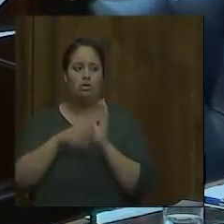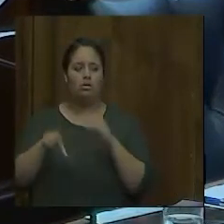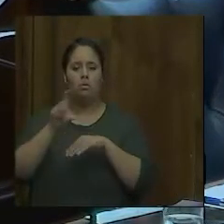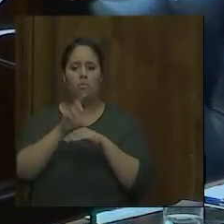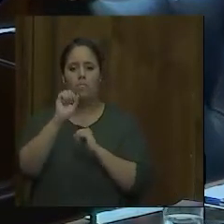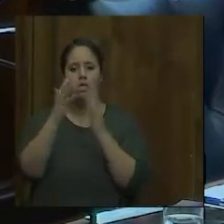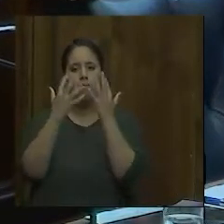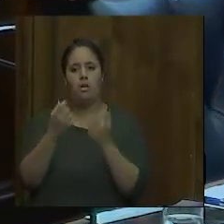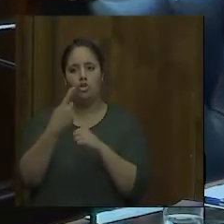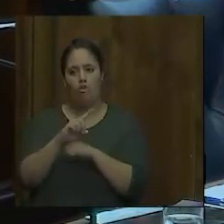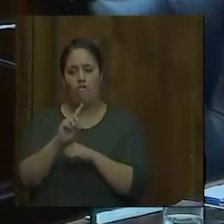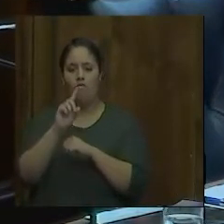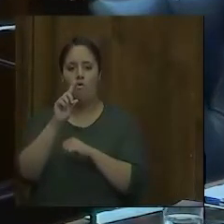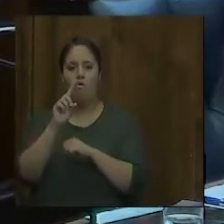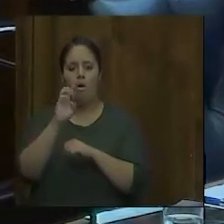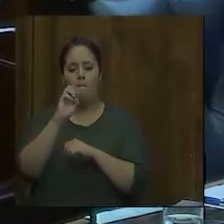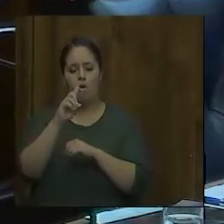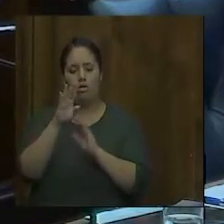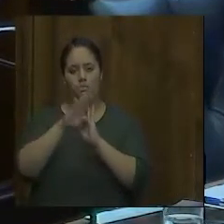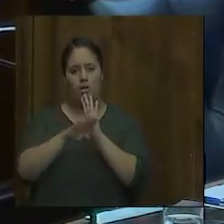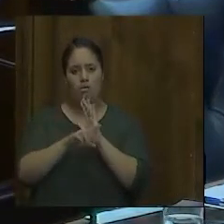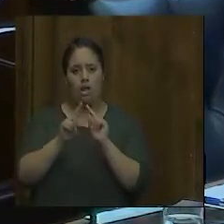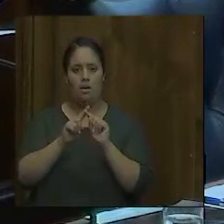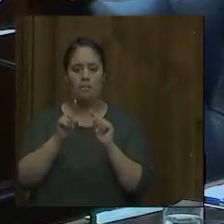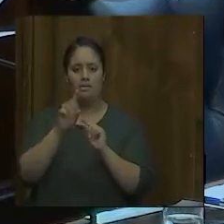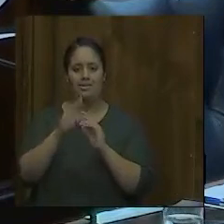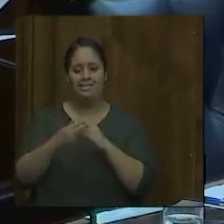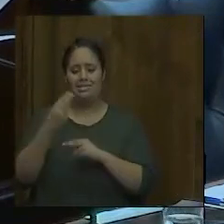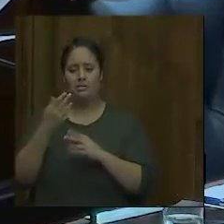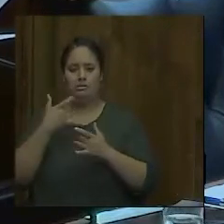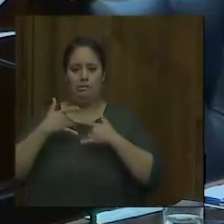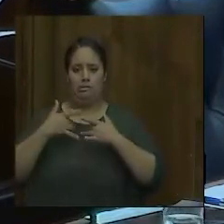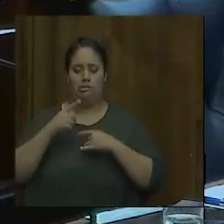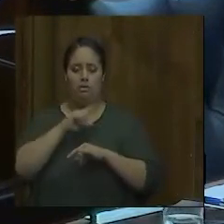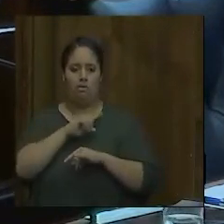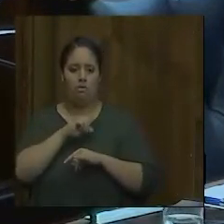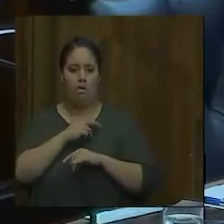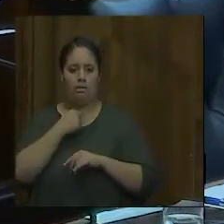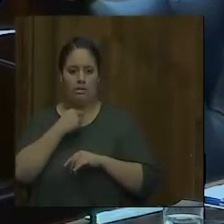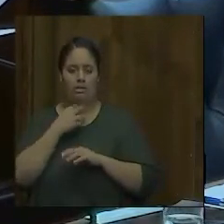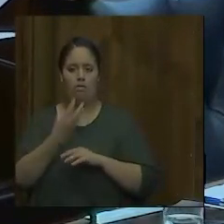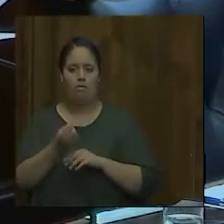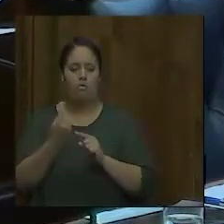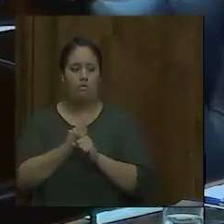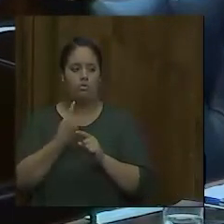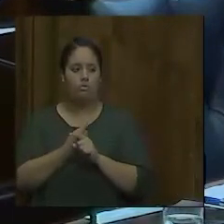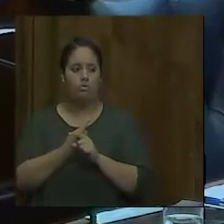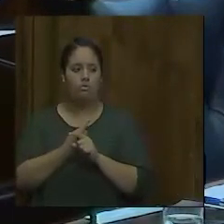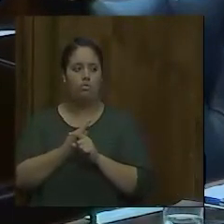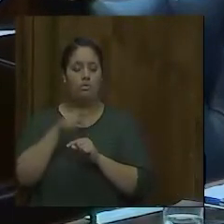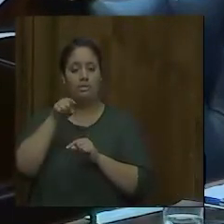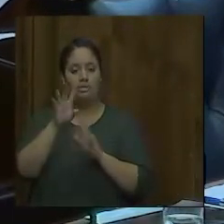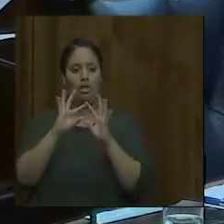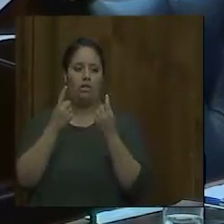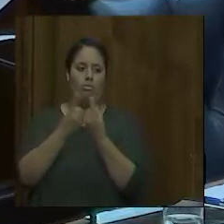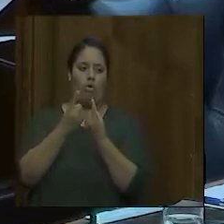the budget for the MOD program. It is highly disturbing and disappointing that this